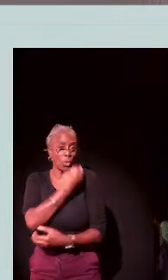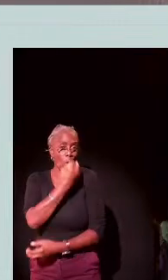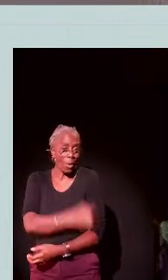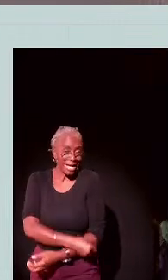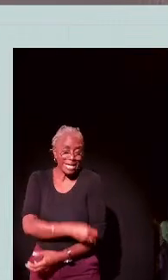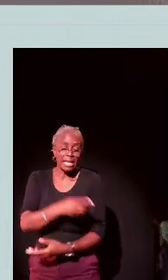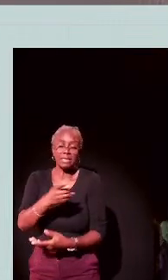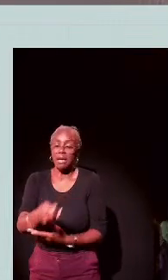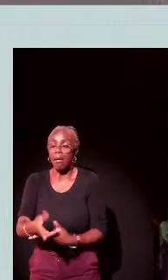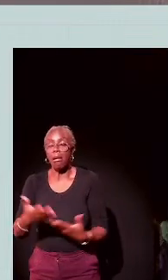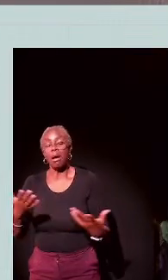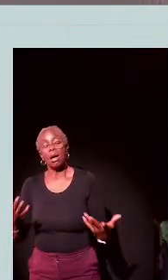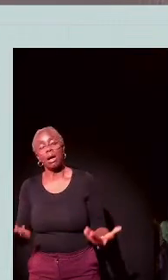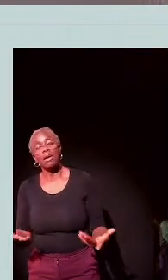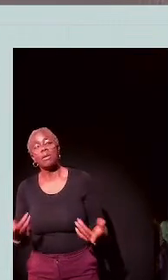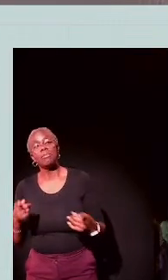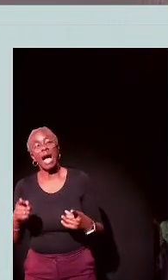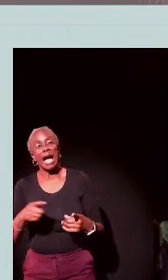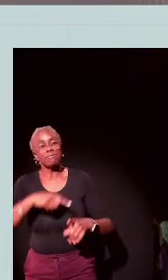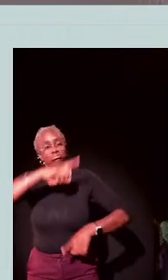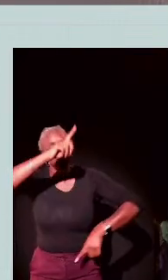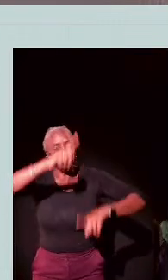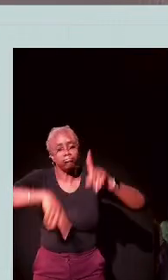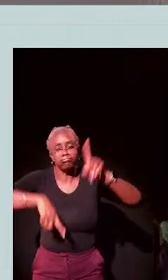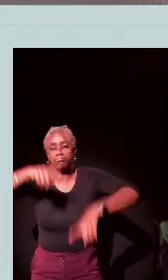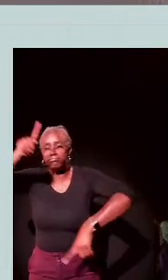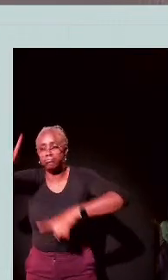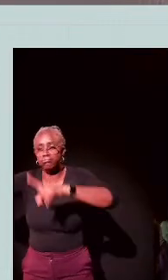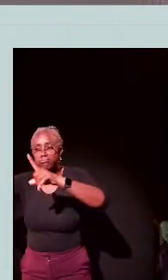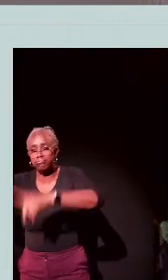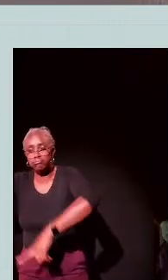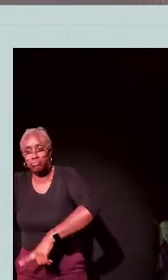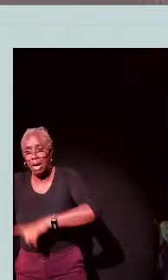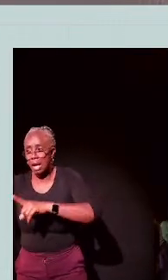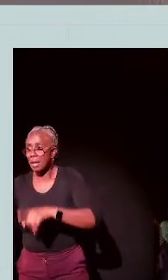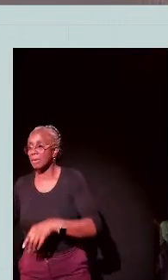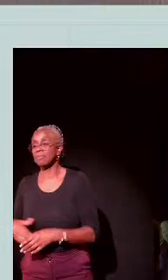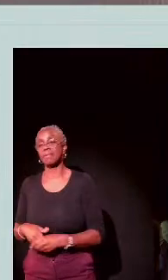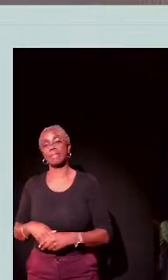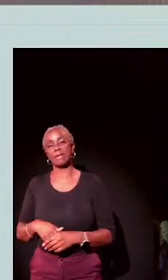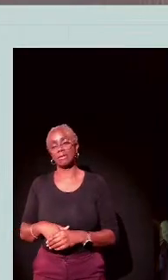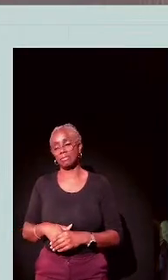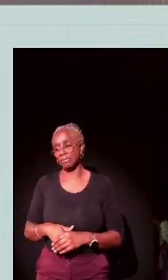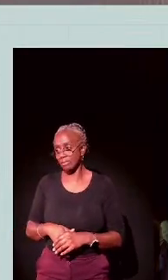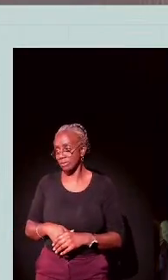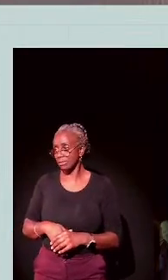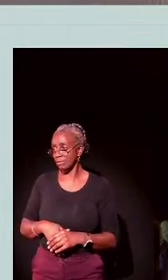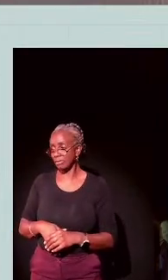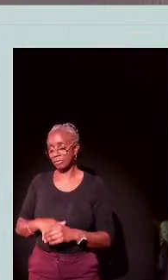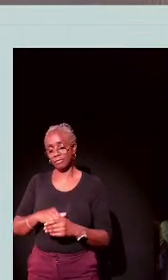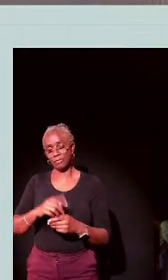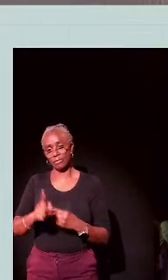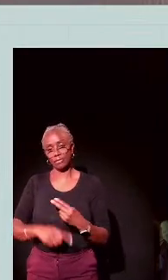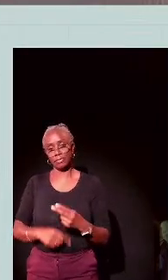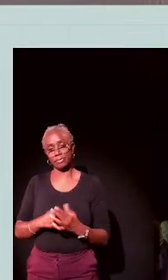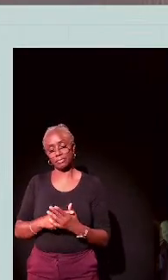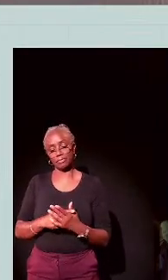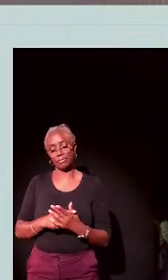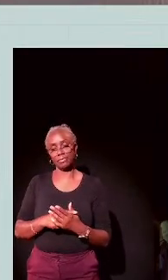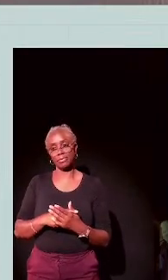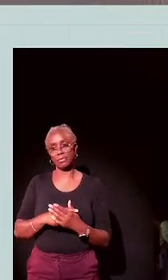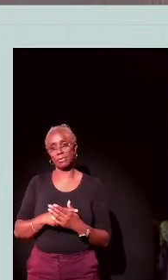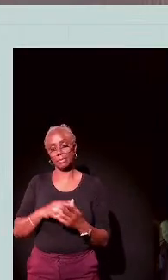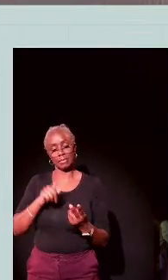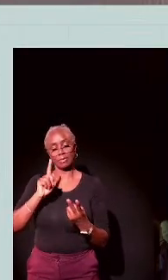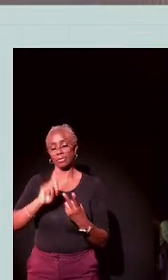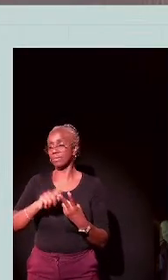case. They might have a lot of range and precision in their pinky, for instance. The second one is something that I kind of